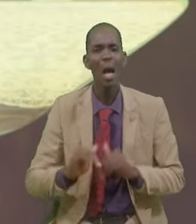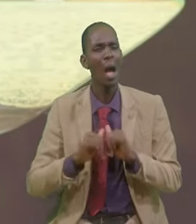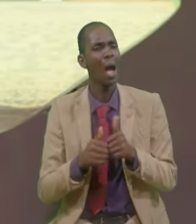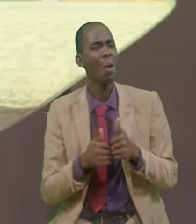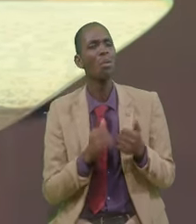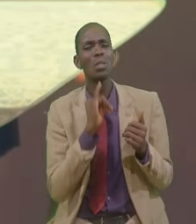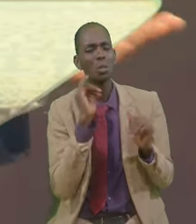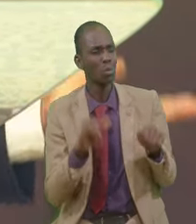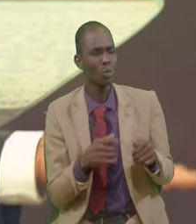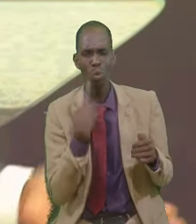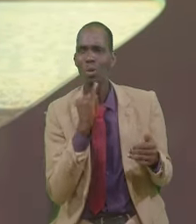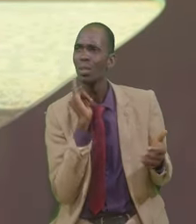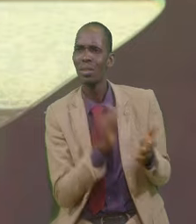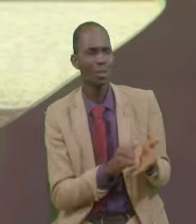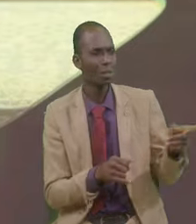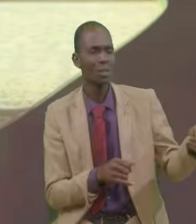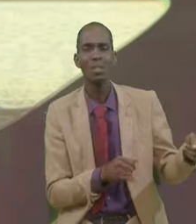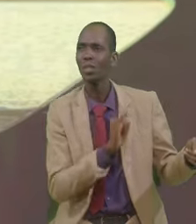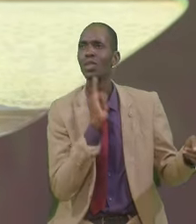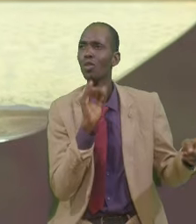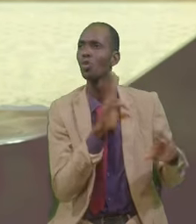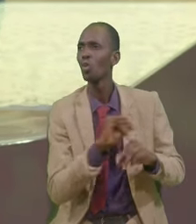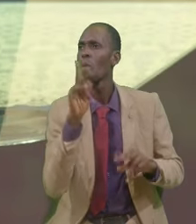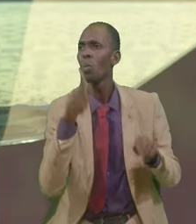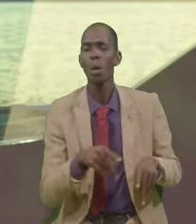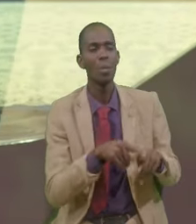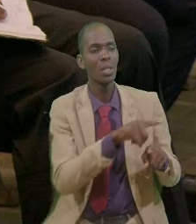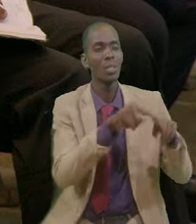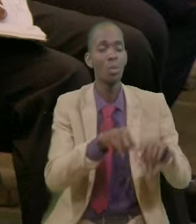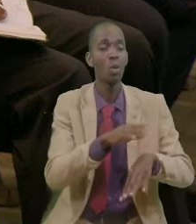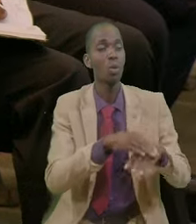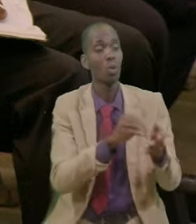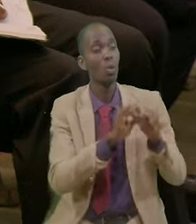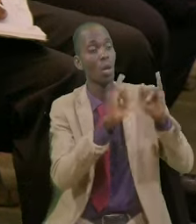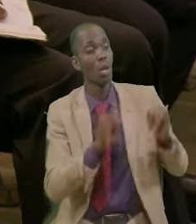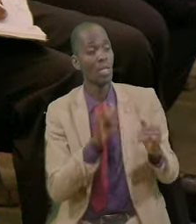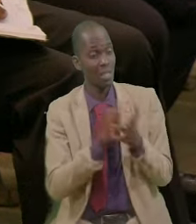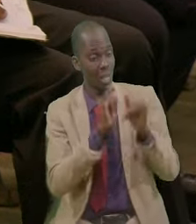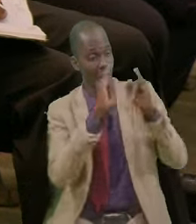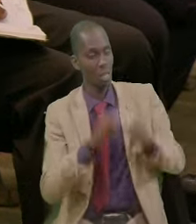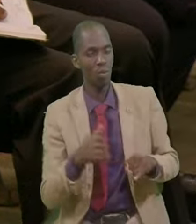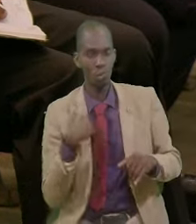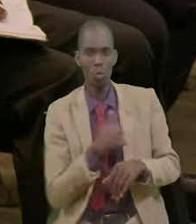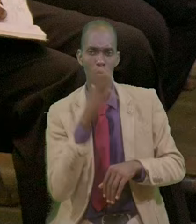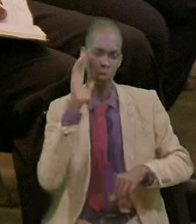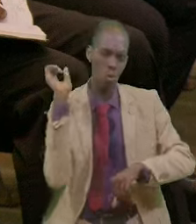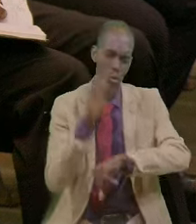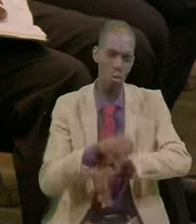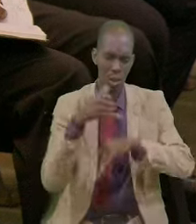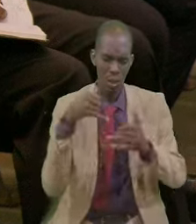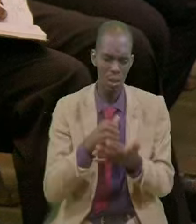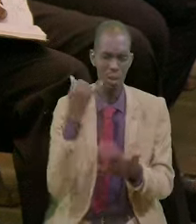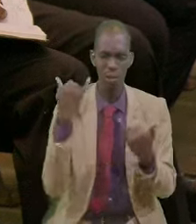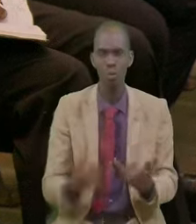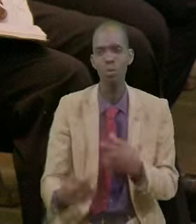It's nobody. It's depending upon his God. We're going to conquer that God today. That person has